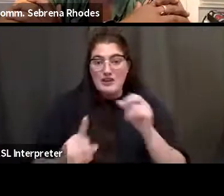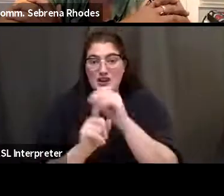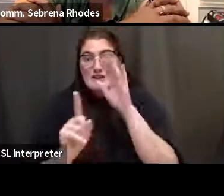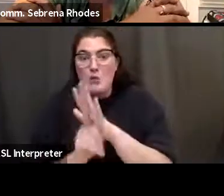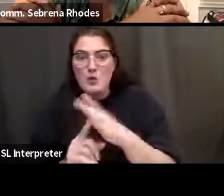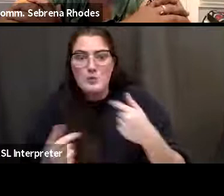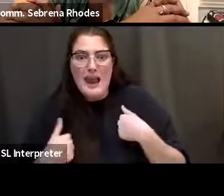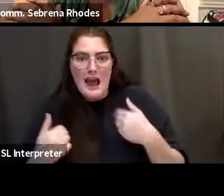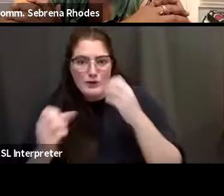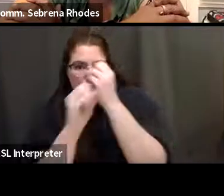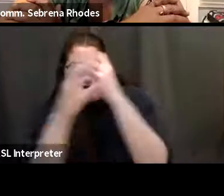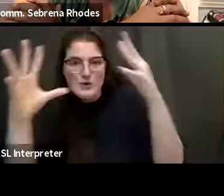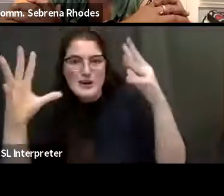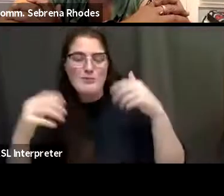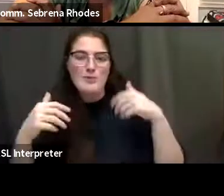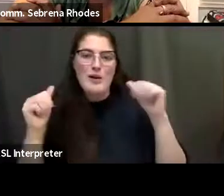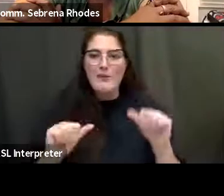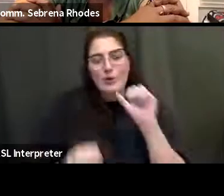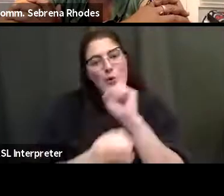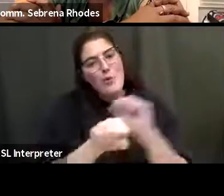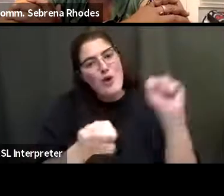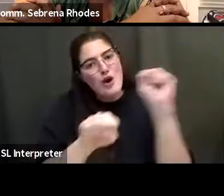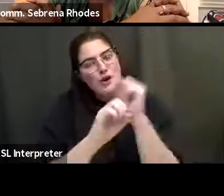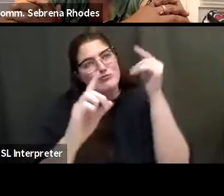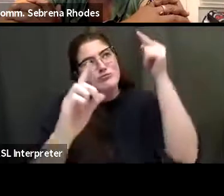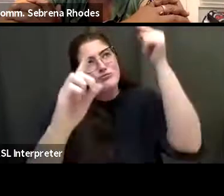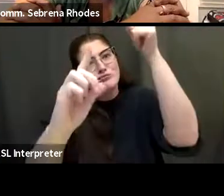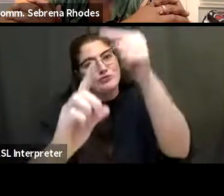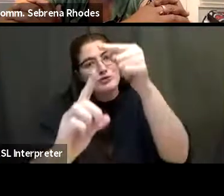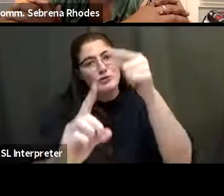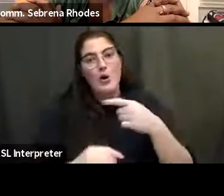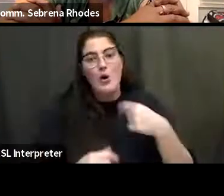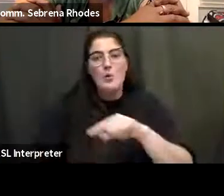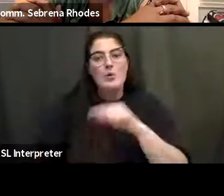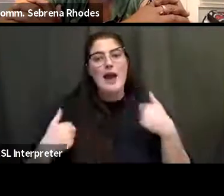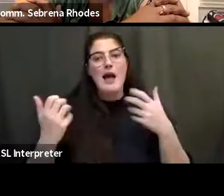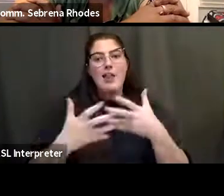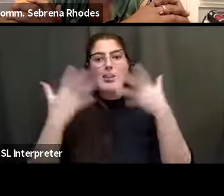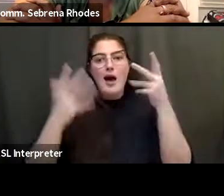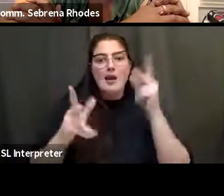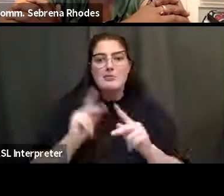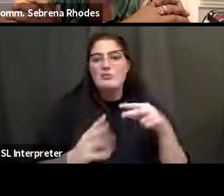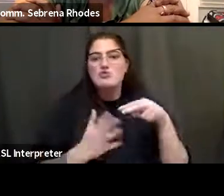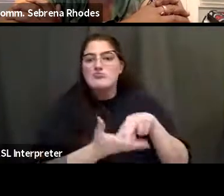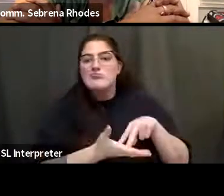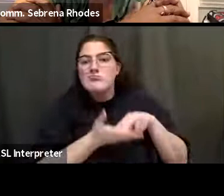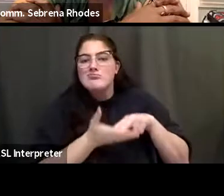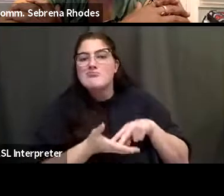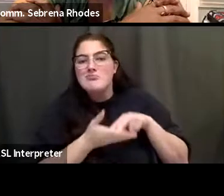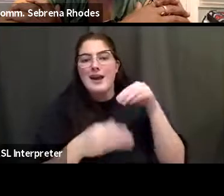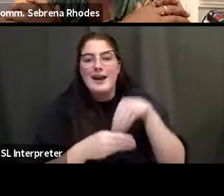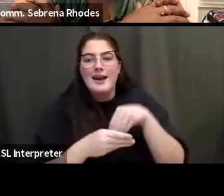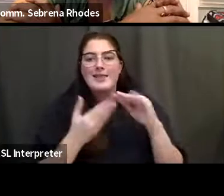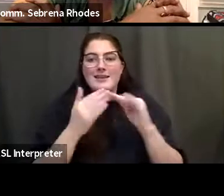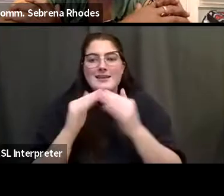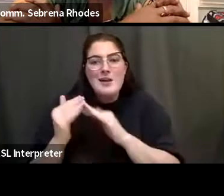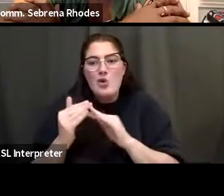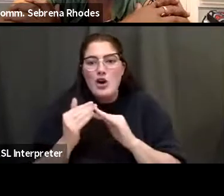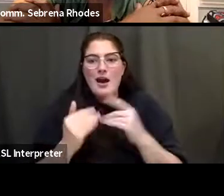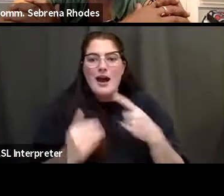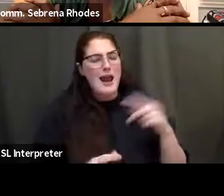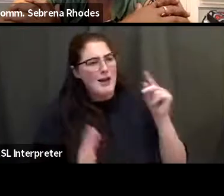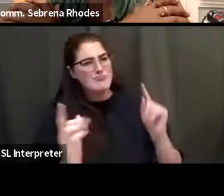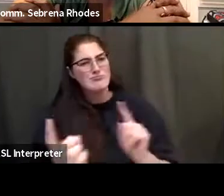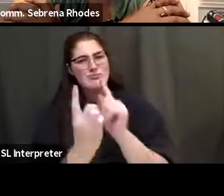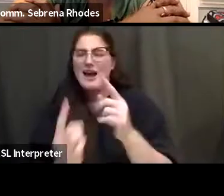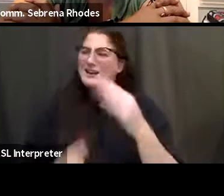dream, we were able to work towards something. We have a lot of guys that's standing around in our neighborhood. I go right up in there and I say,